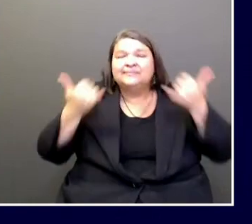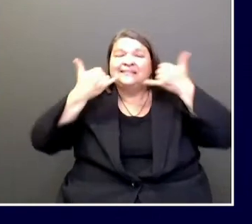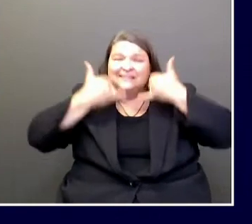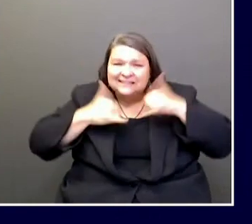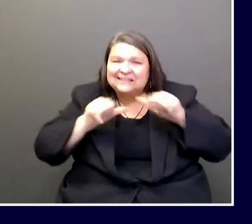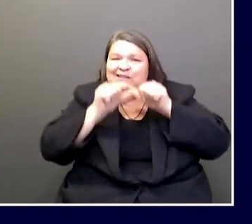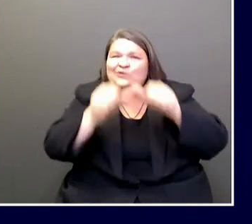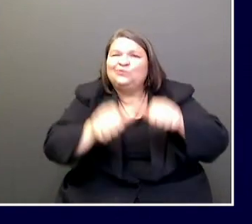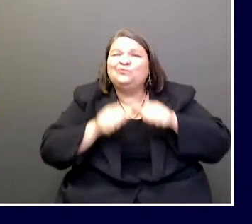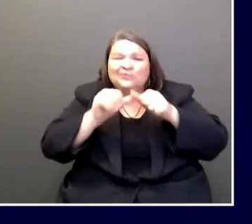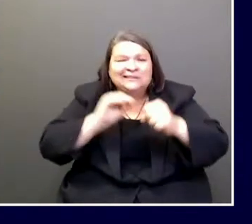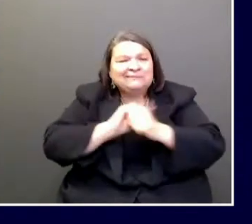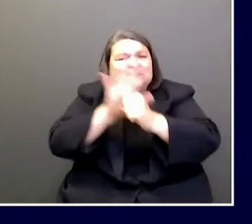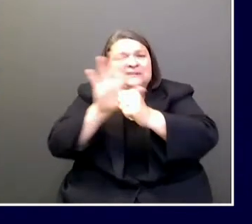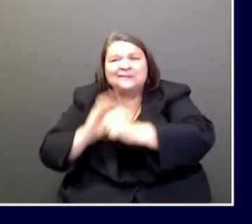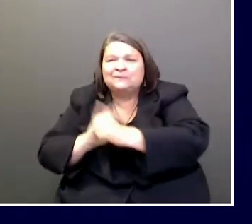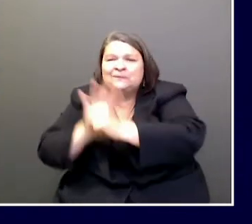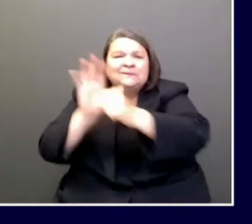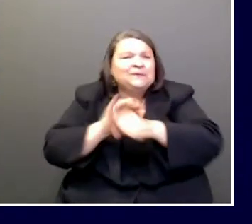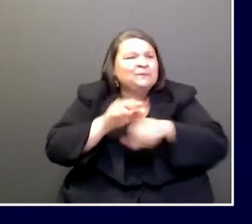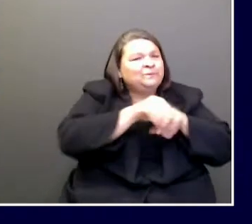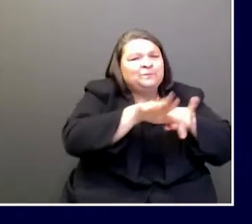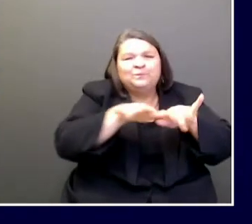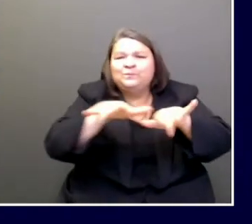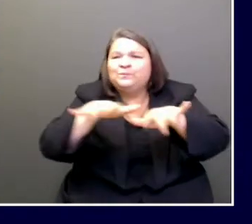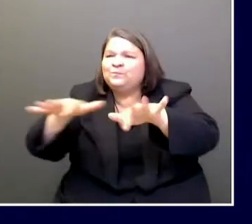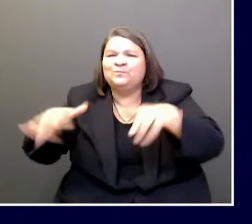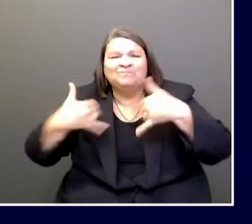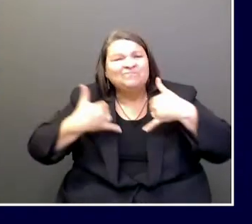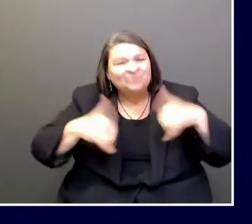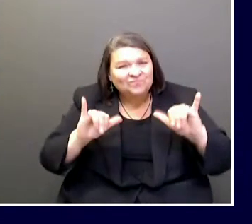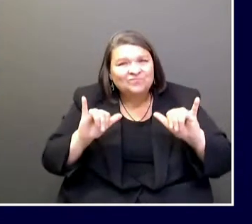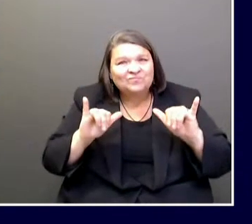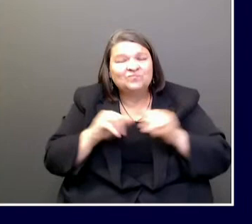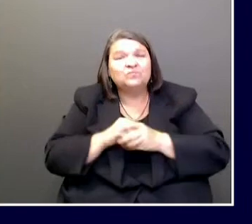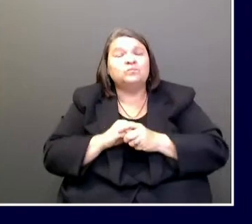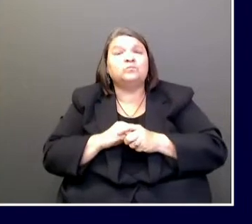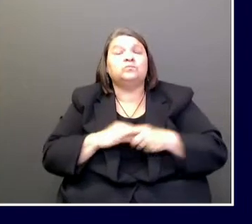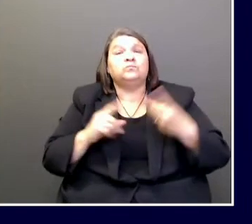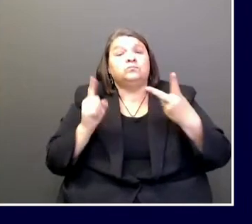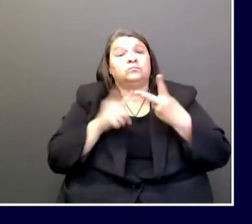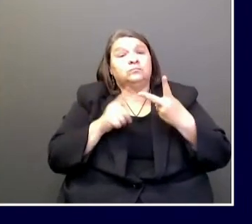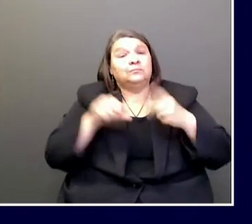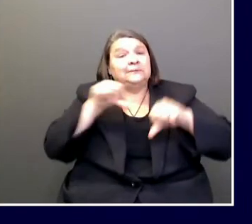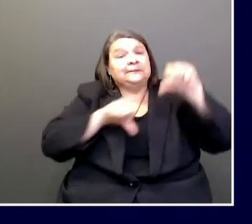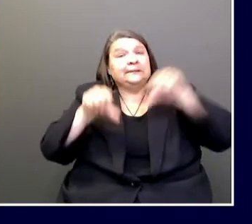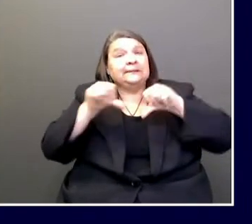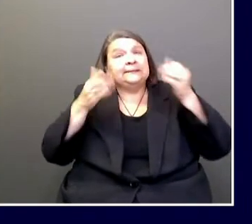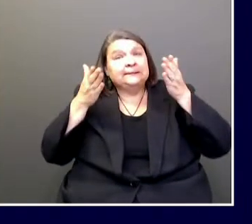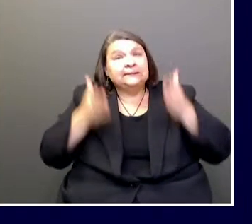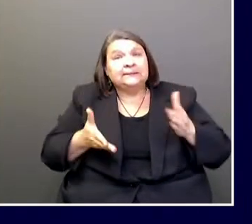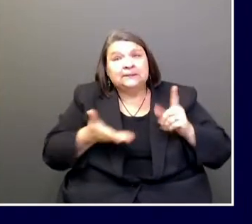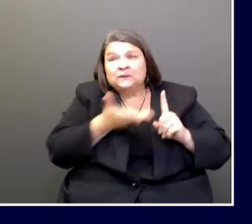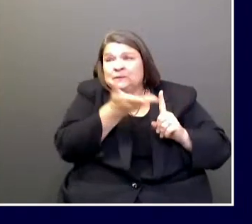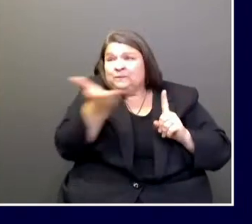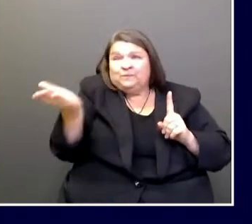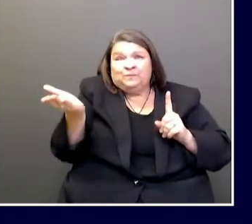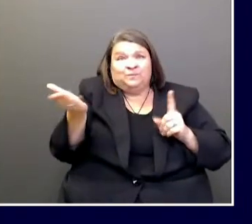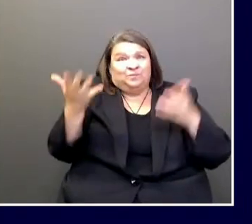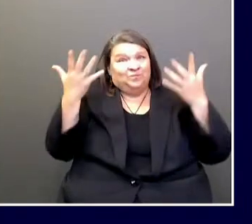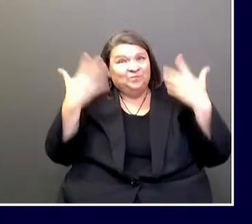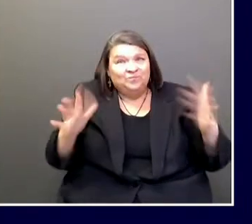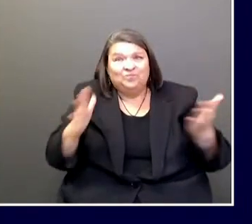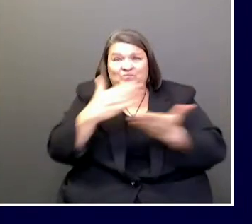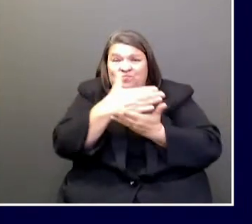does. Something new comes on the horizon, scientists study it, and our recommendations to keep